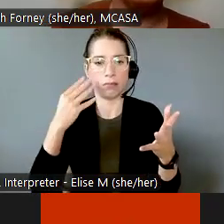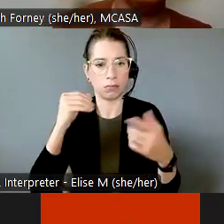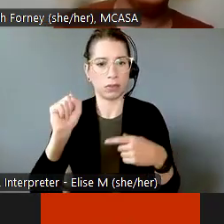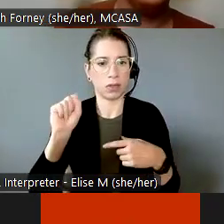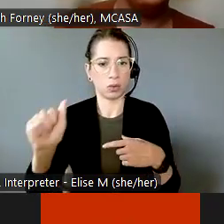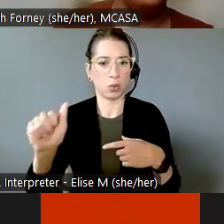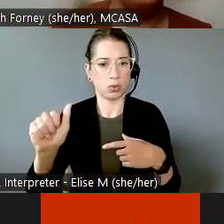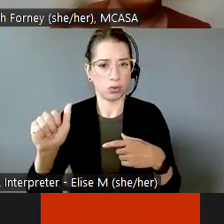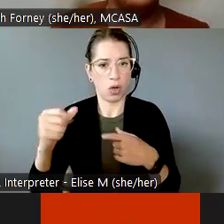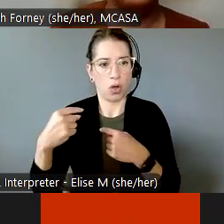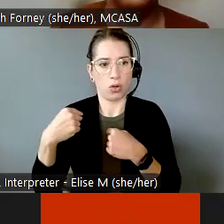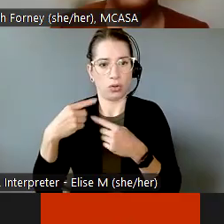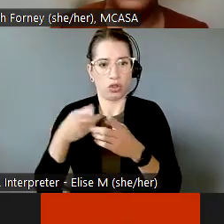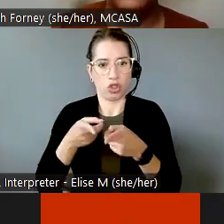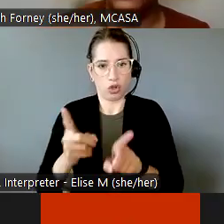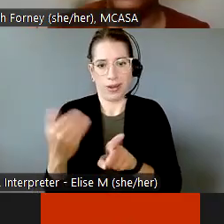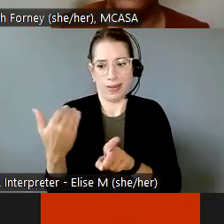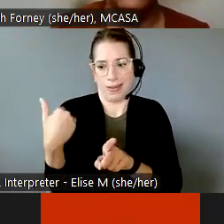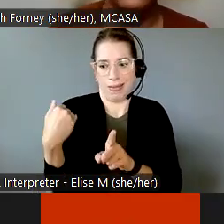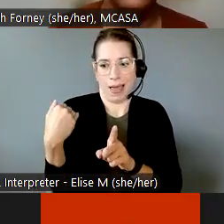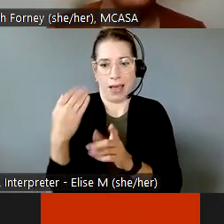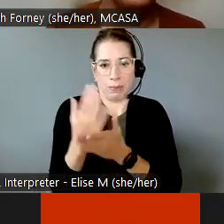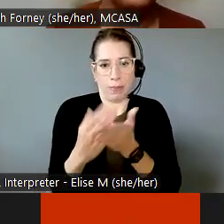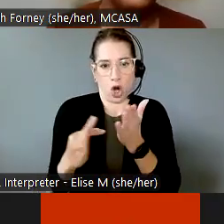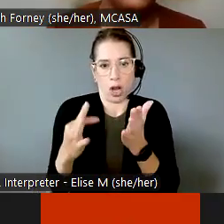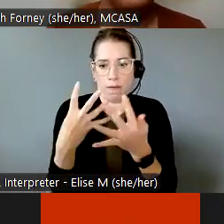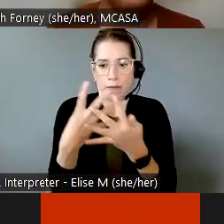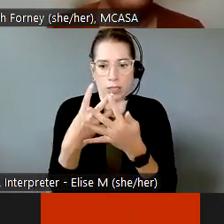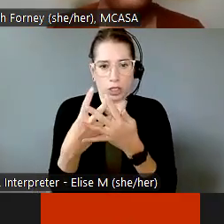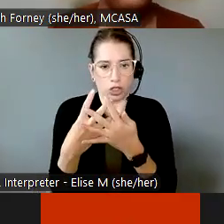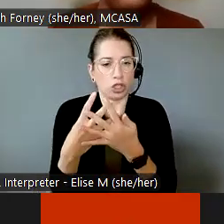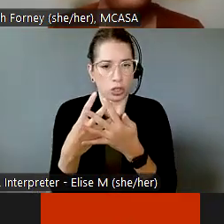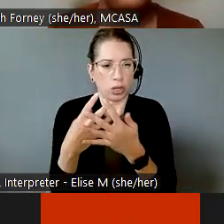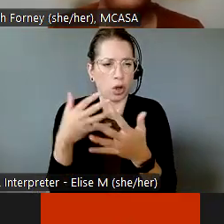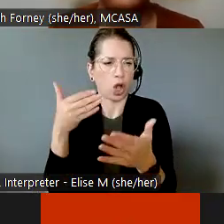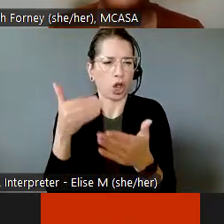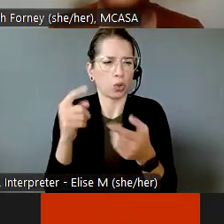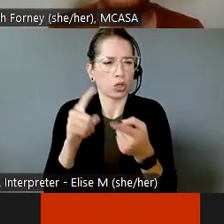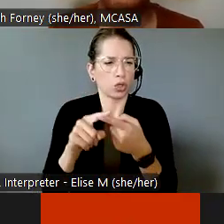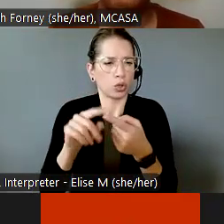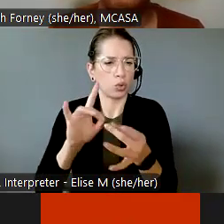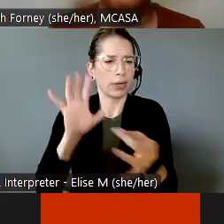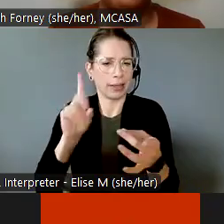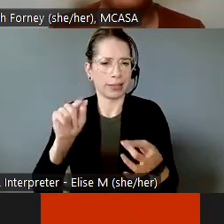of detention, also known as closer to their release date.